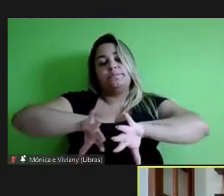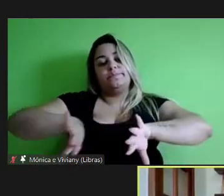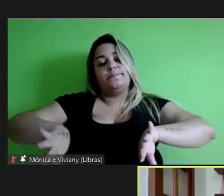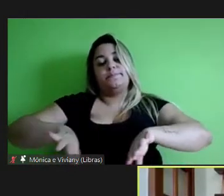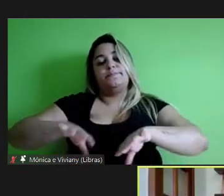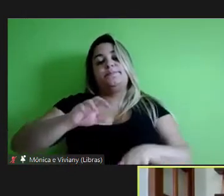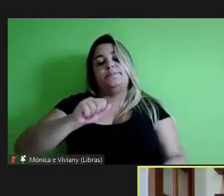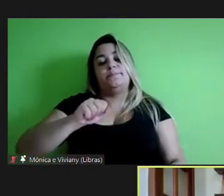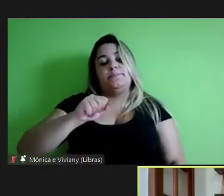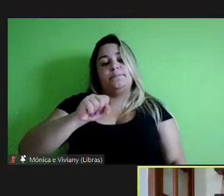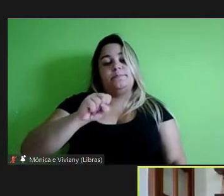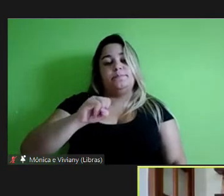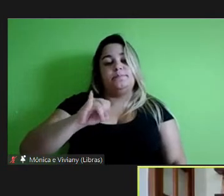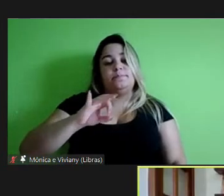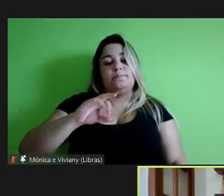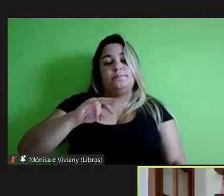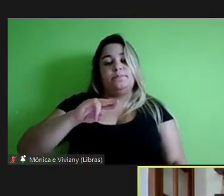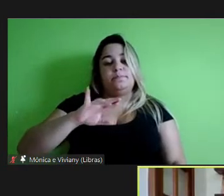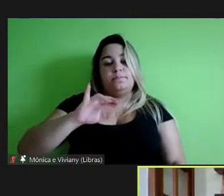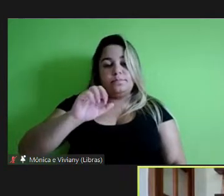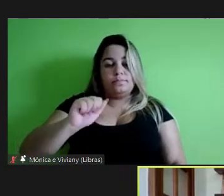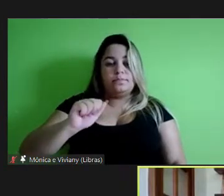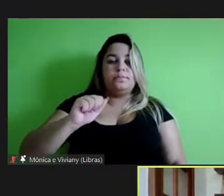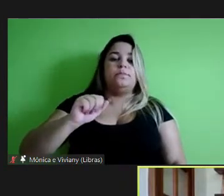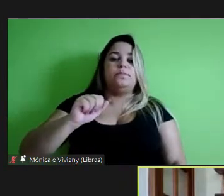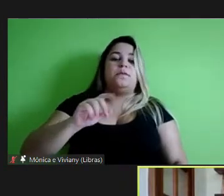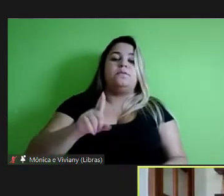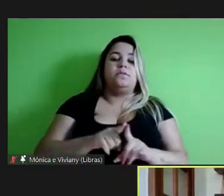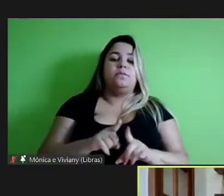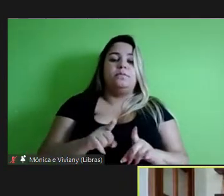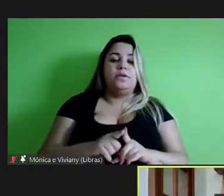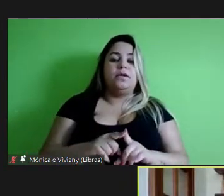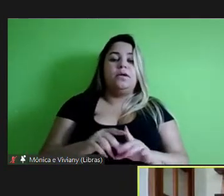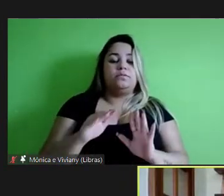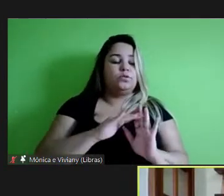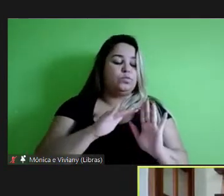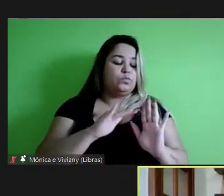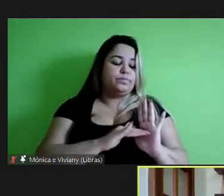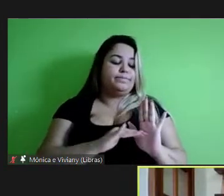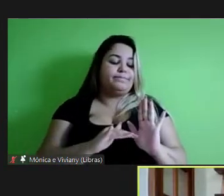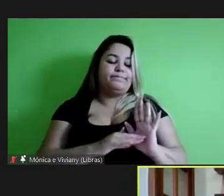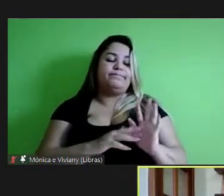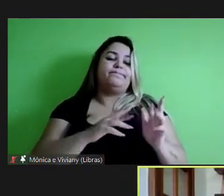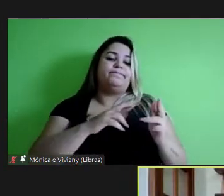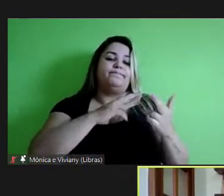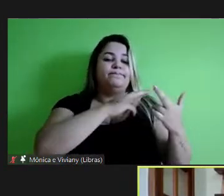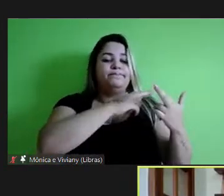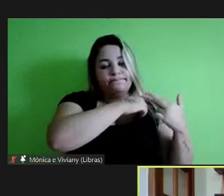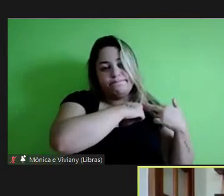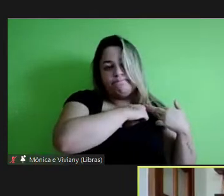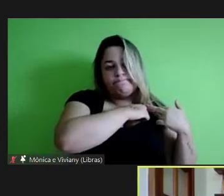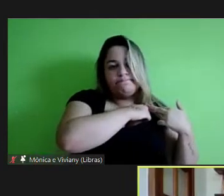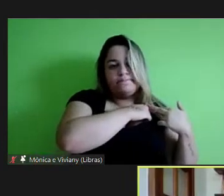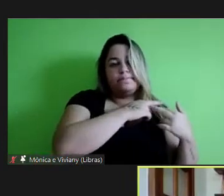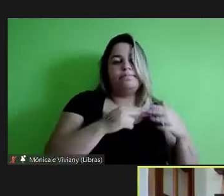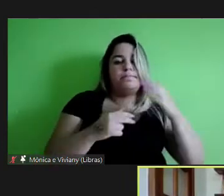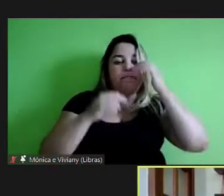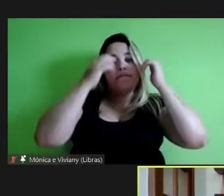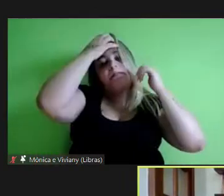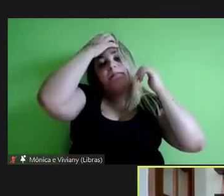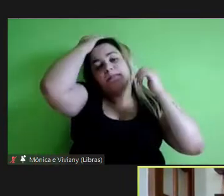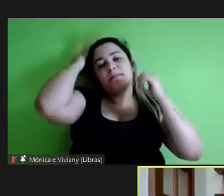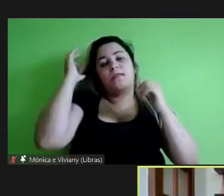place that separates social assistance from health. I think that in the norms that say which are the responsibilities from primary